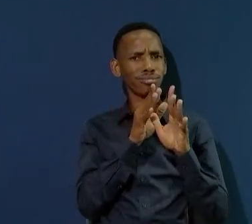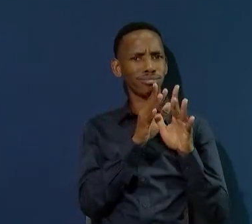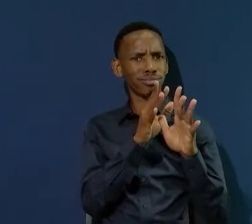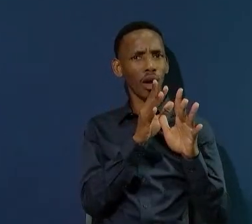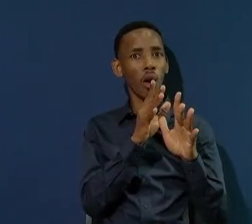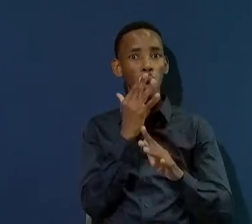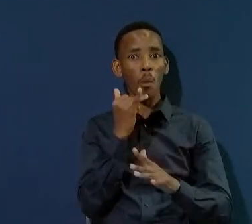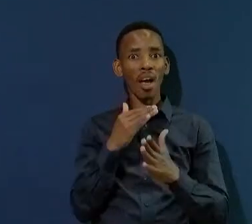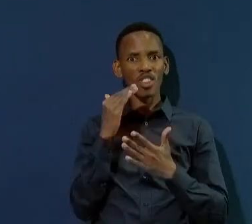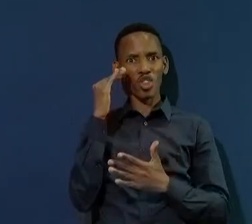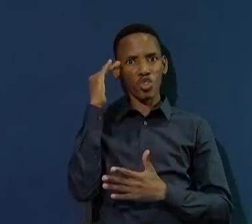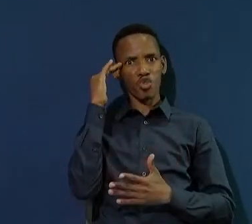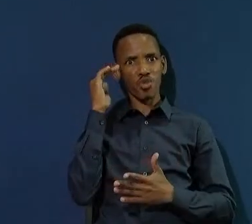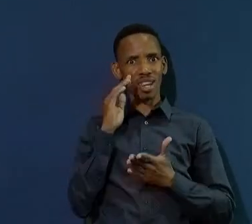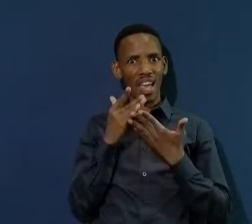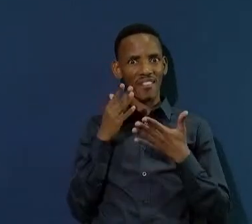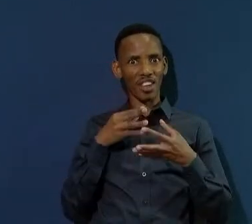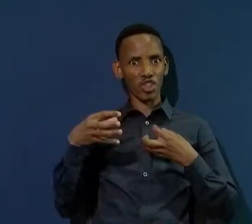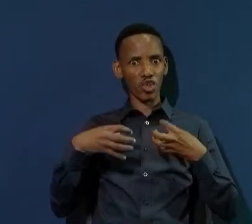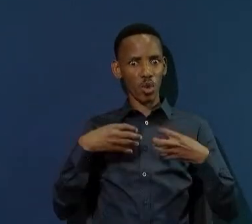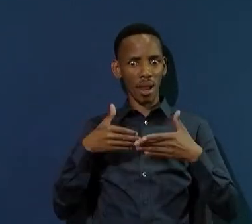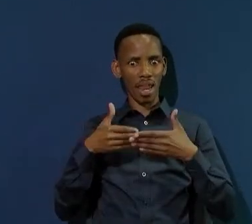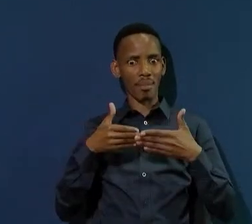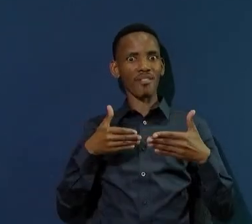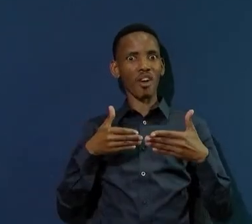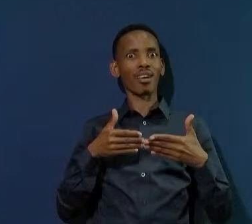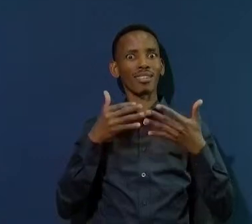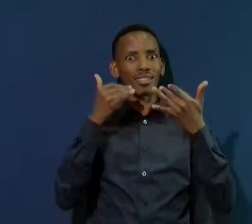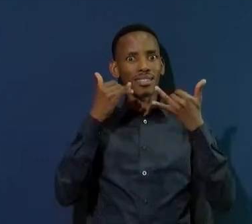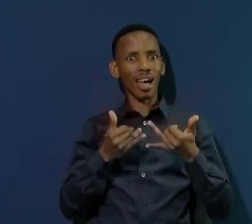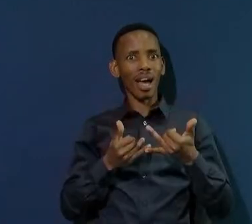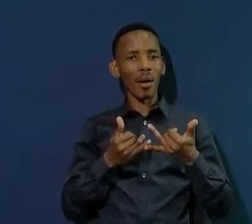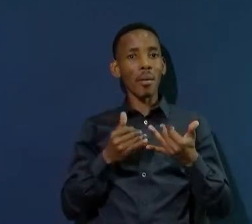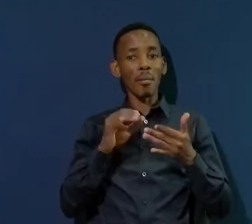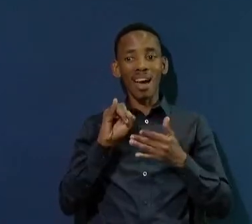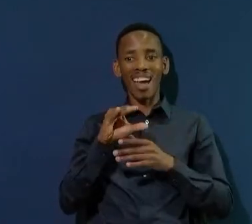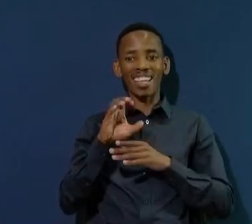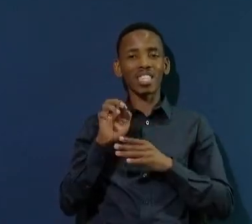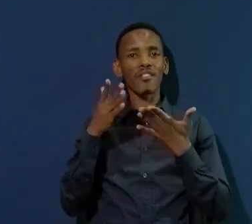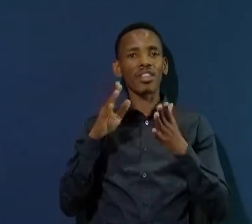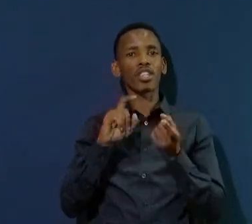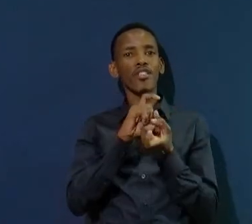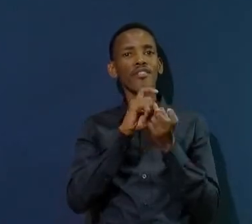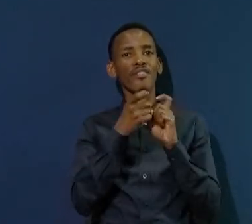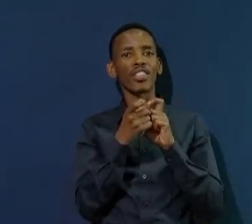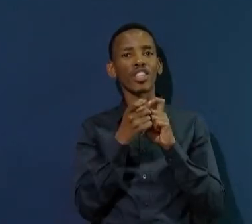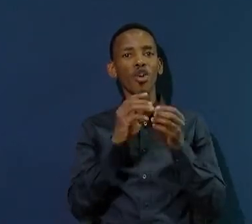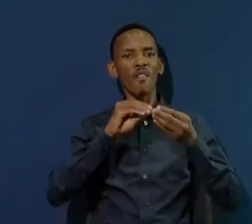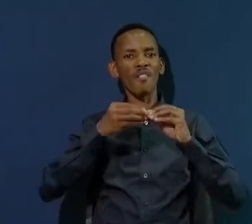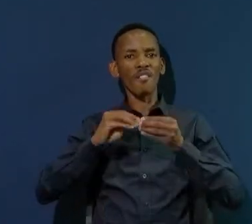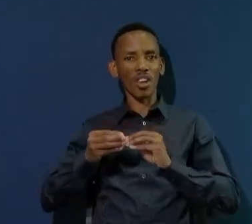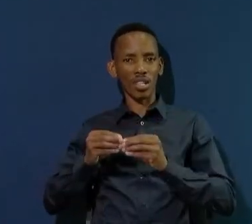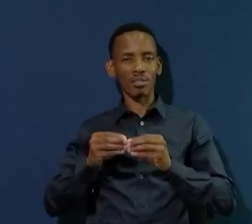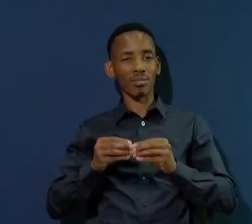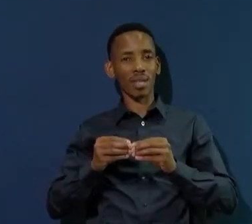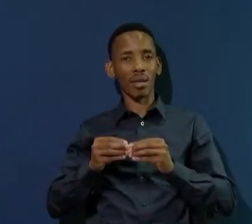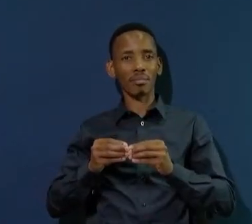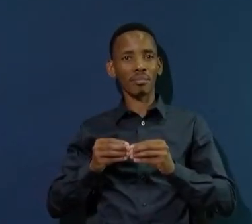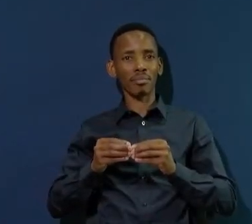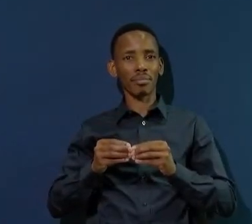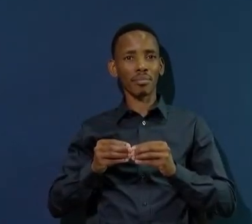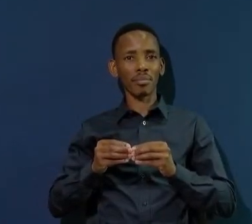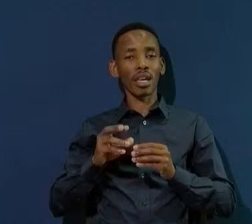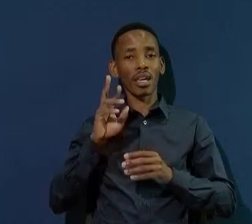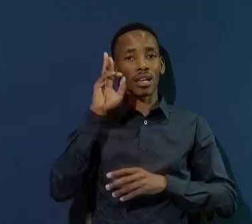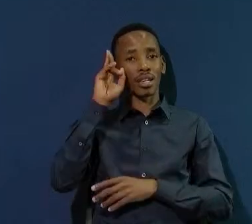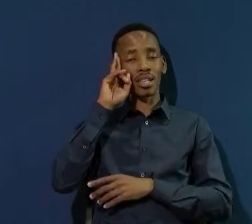what I've been crying for all the time, at least one of them has been implemented. Like you say, it will be an investment. Remember, we are